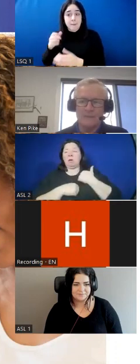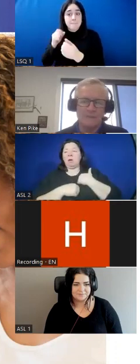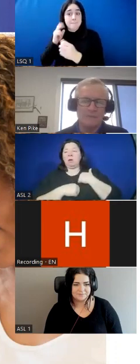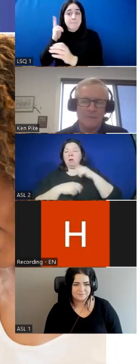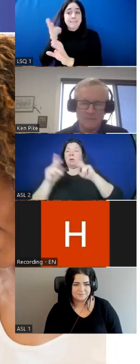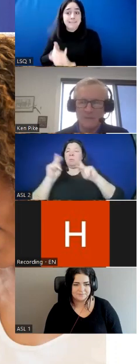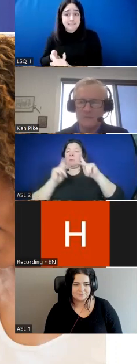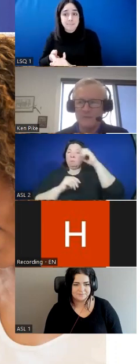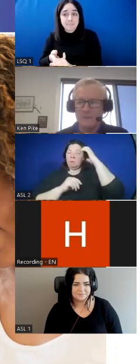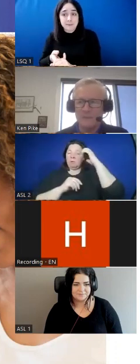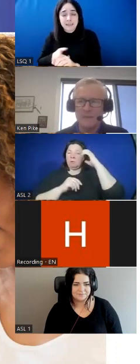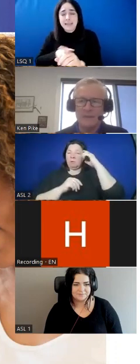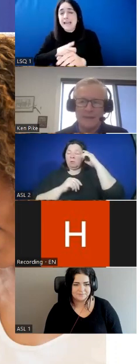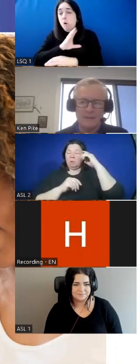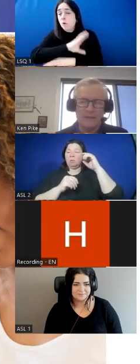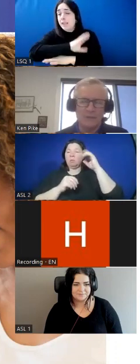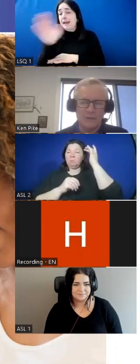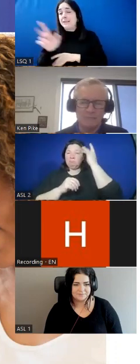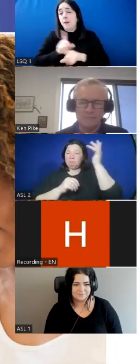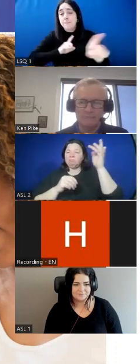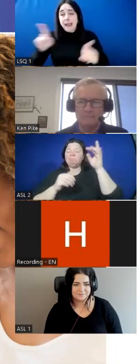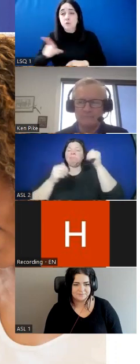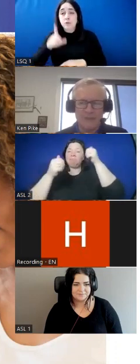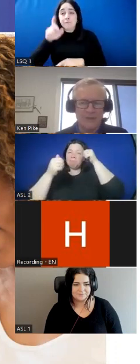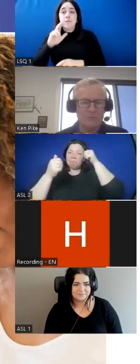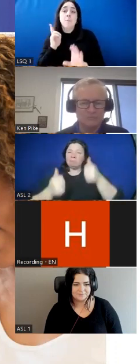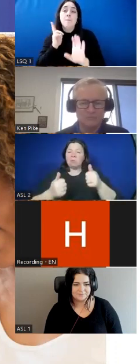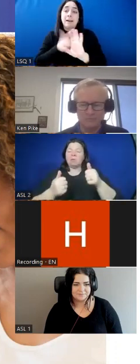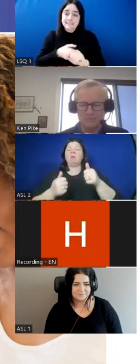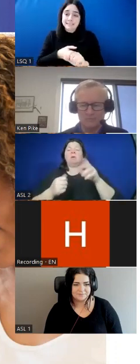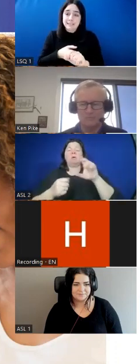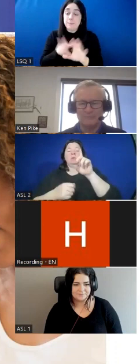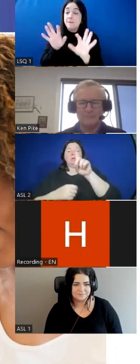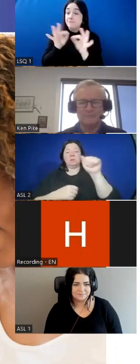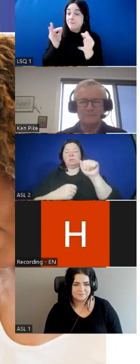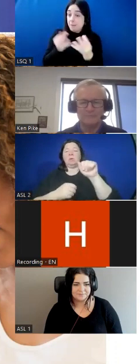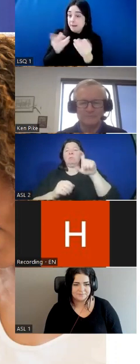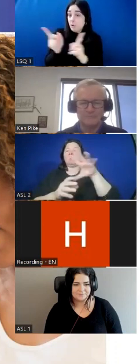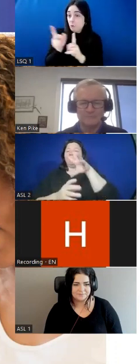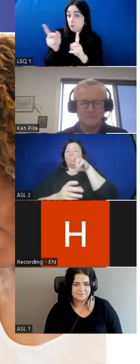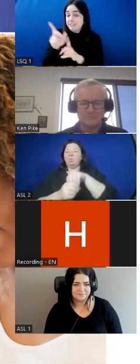their families must be considered and included. Thank you.